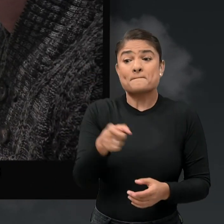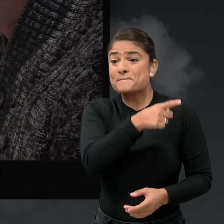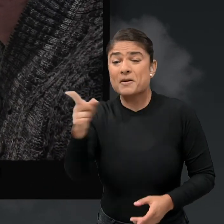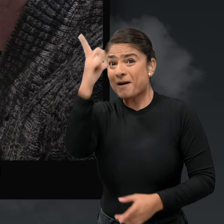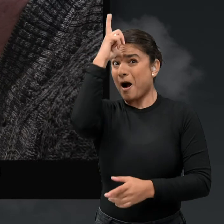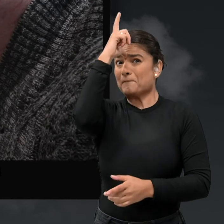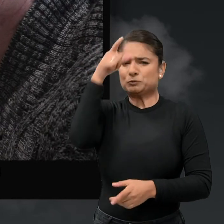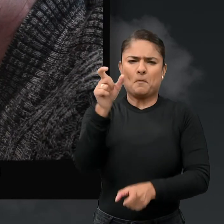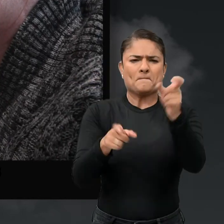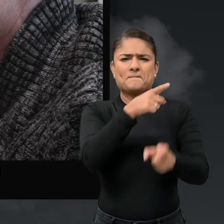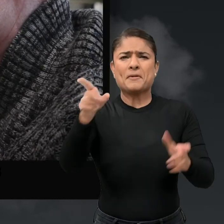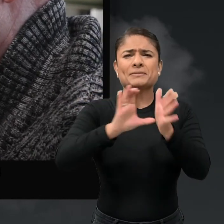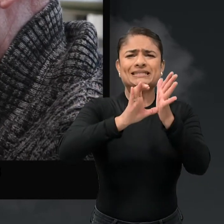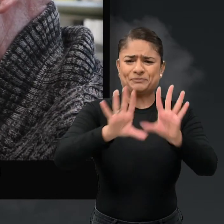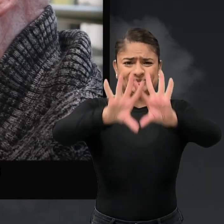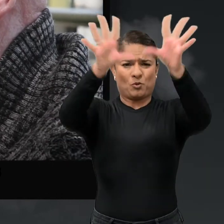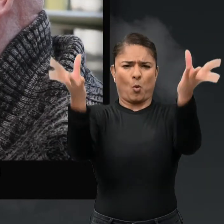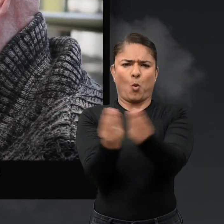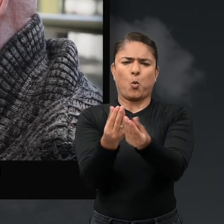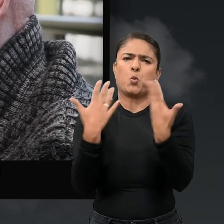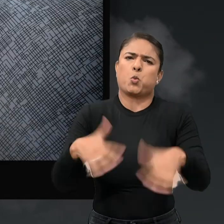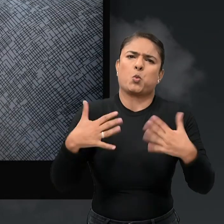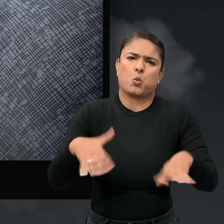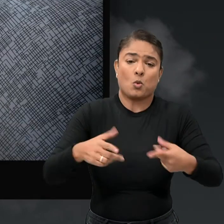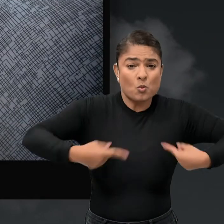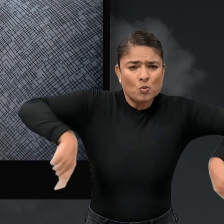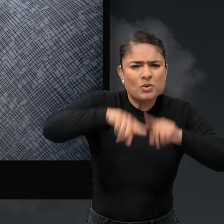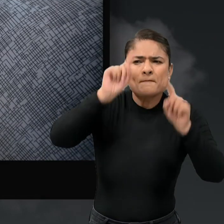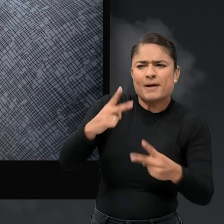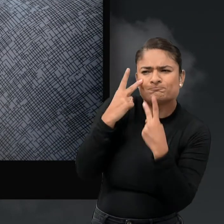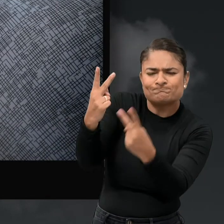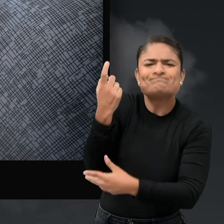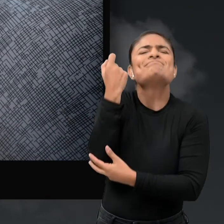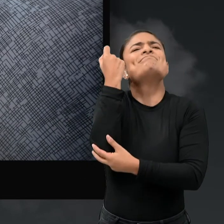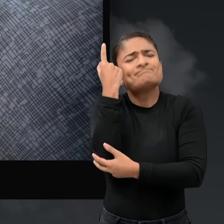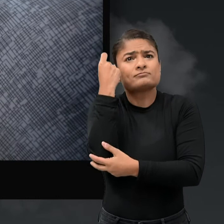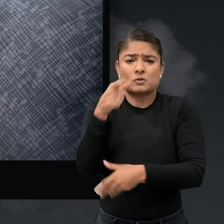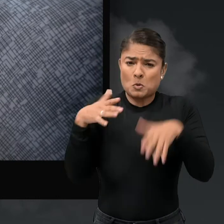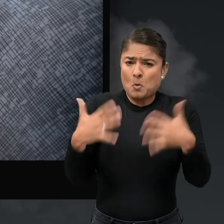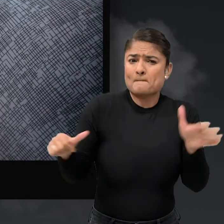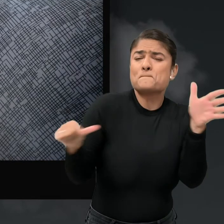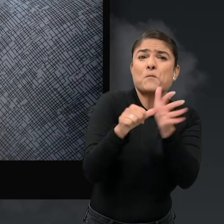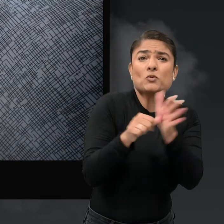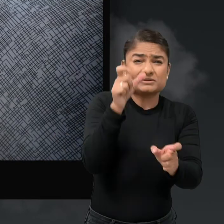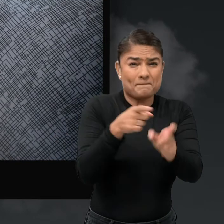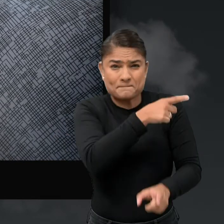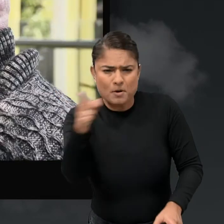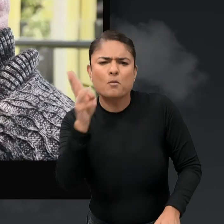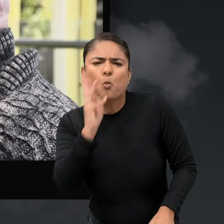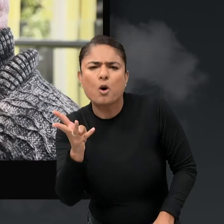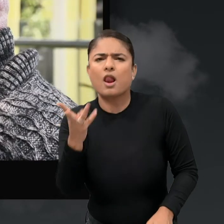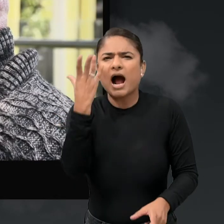Persons with albinism and persons with disabilities as a whole, we need to understand that we